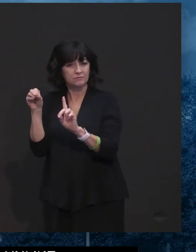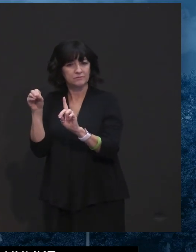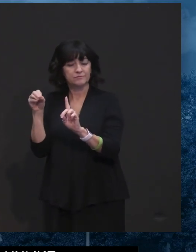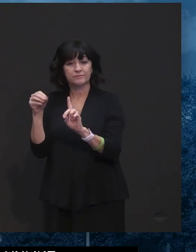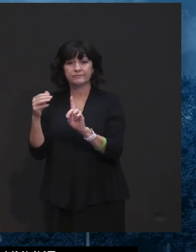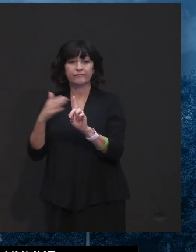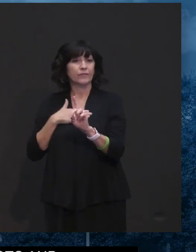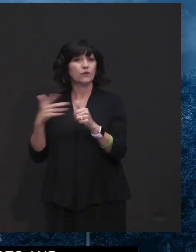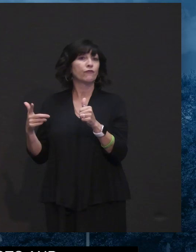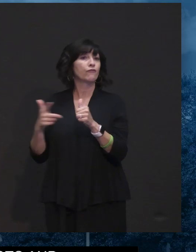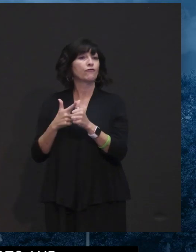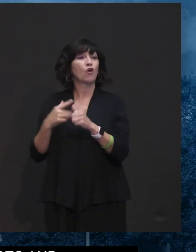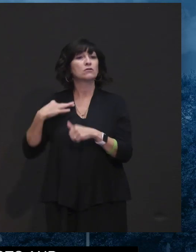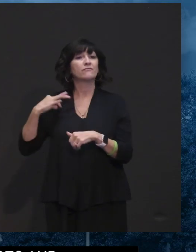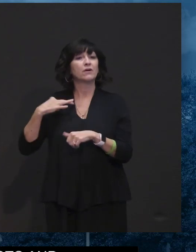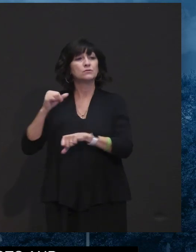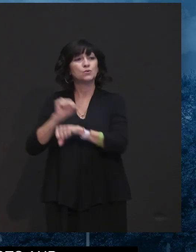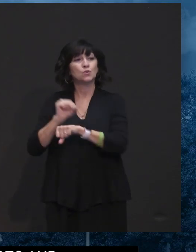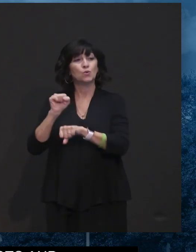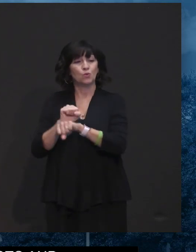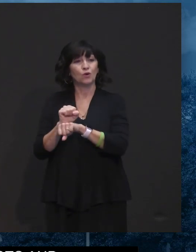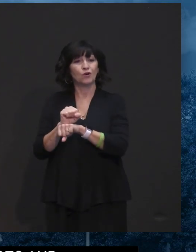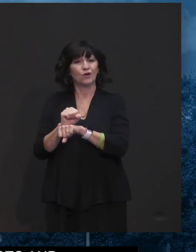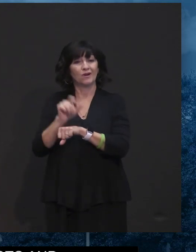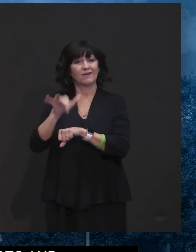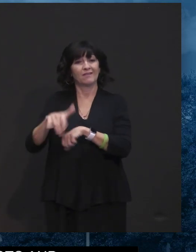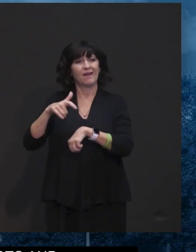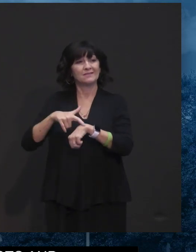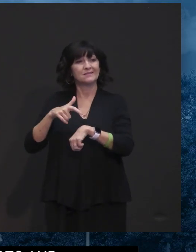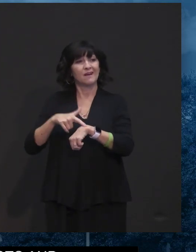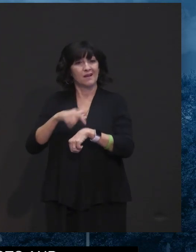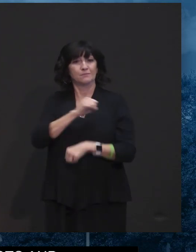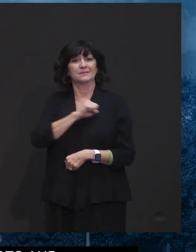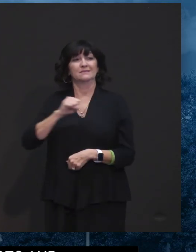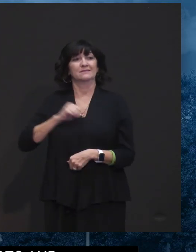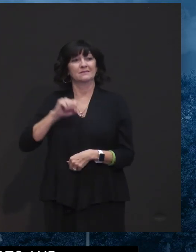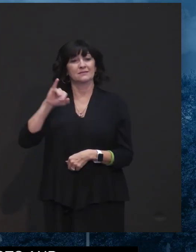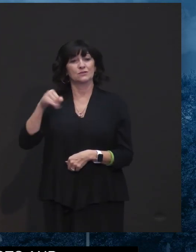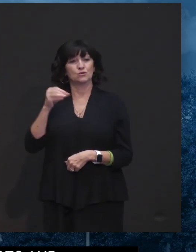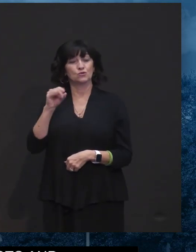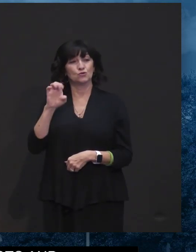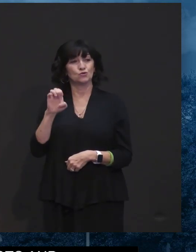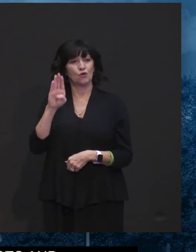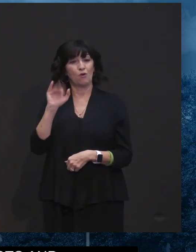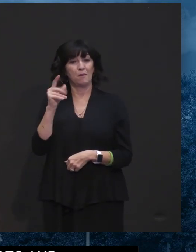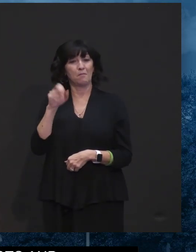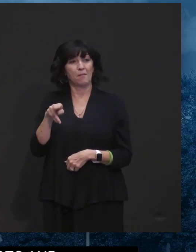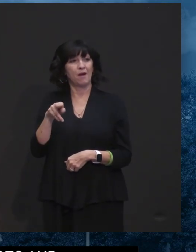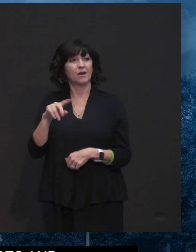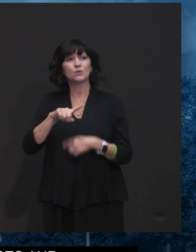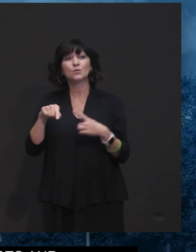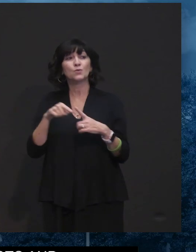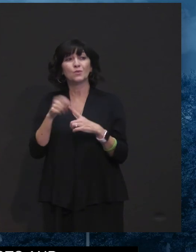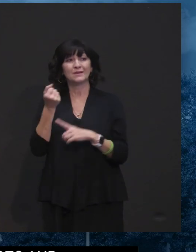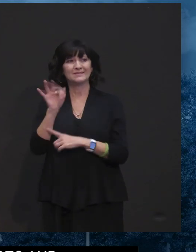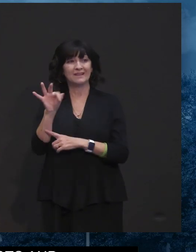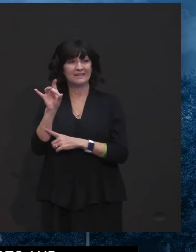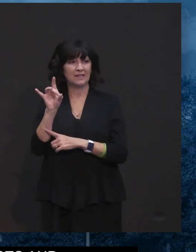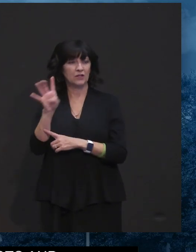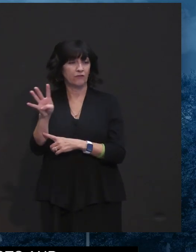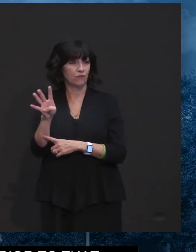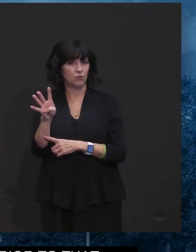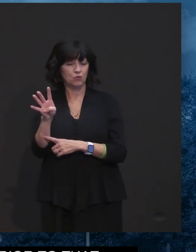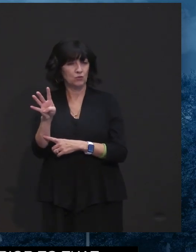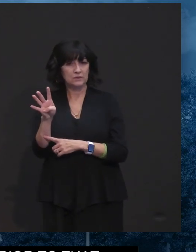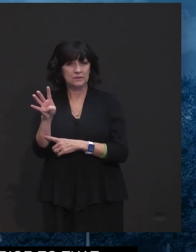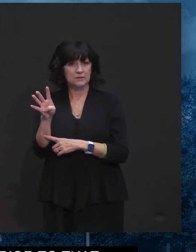first volunteer effort was with then Senator Joe Biden in 1984. I just don't know what to